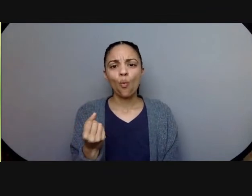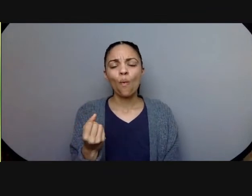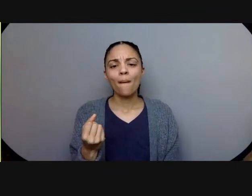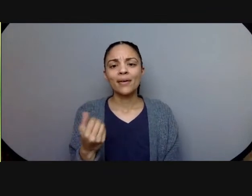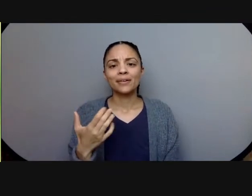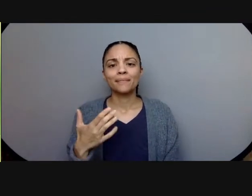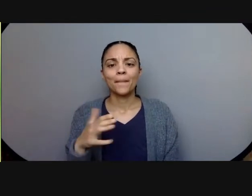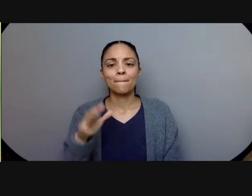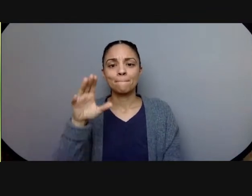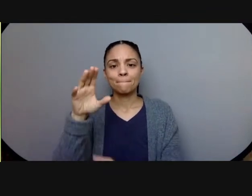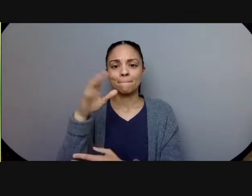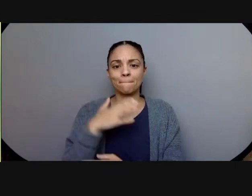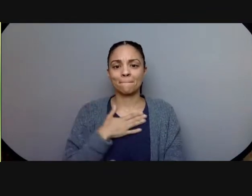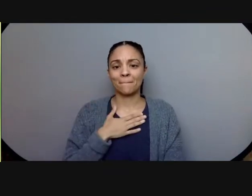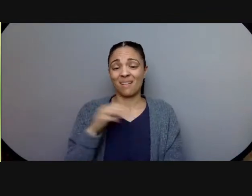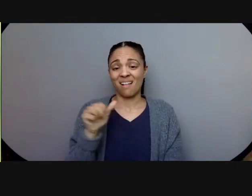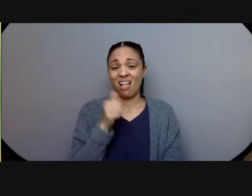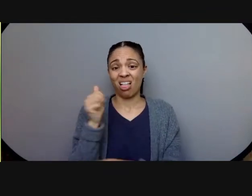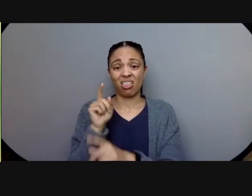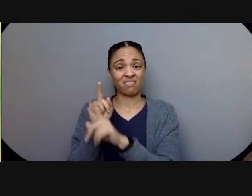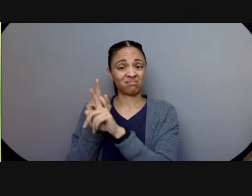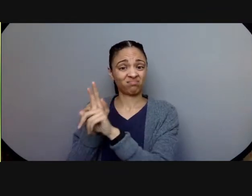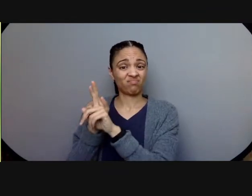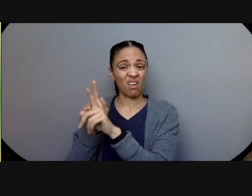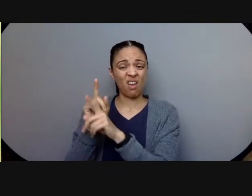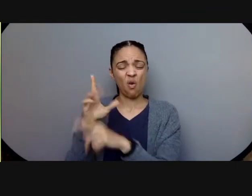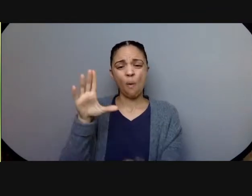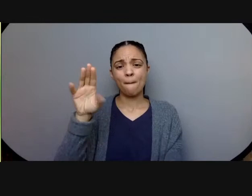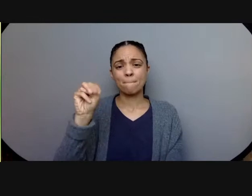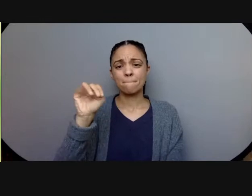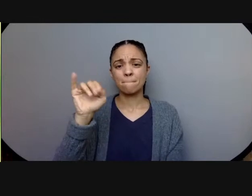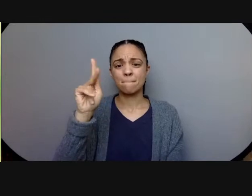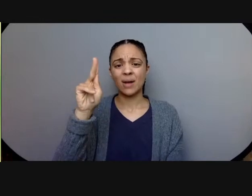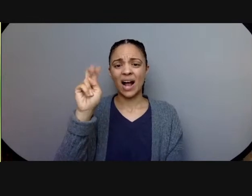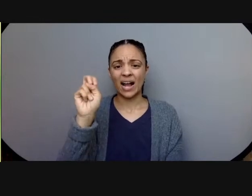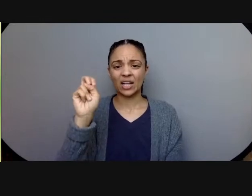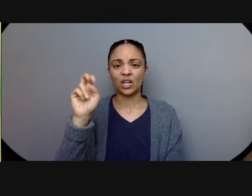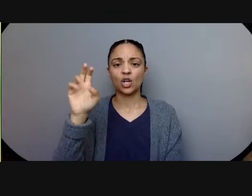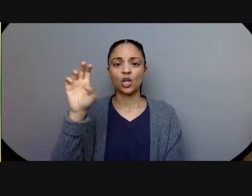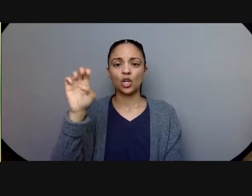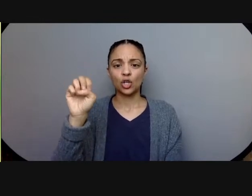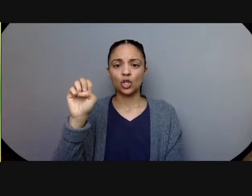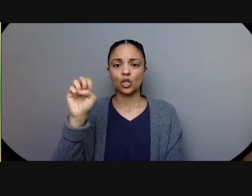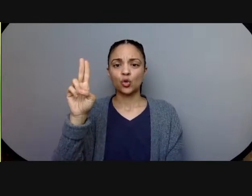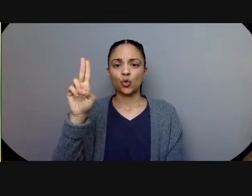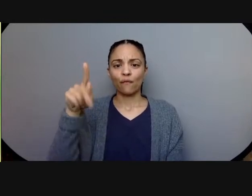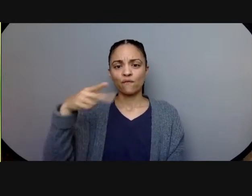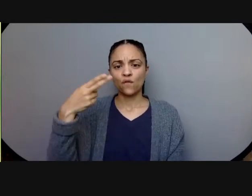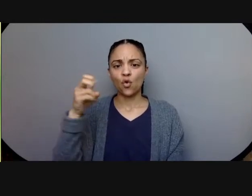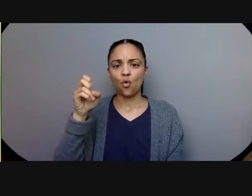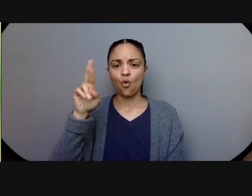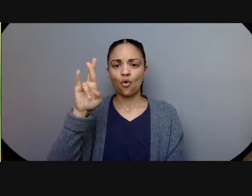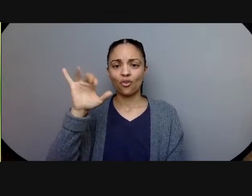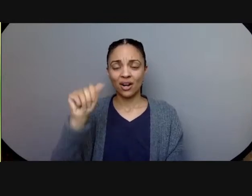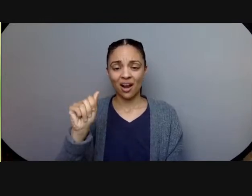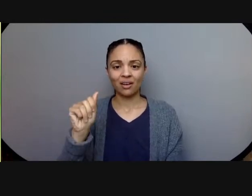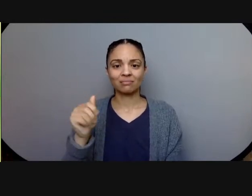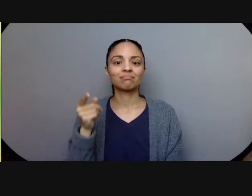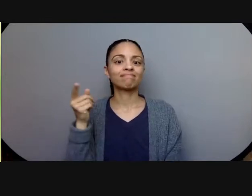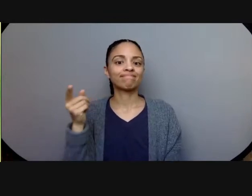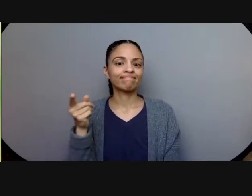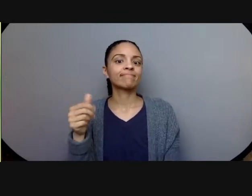from the house scene in New York, he's doing something similar to this, but he's doing it with a lot of the innovators